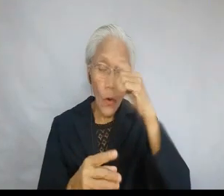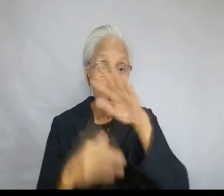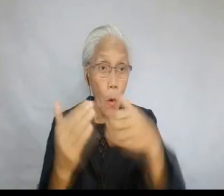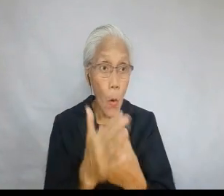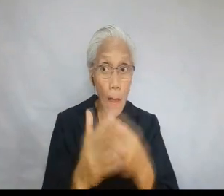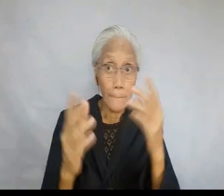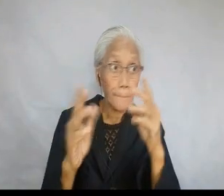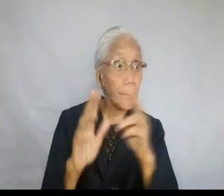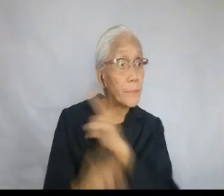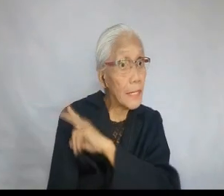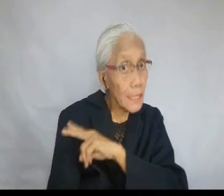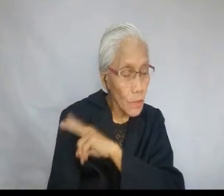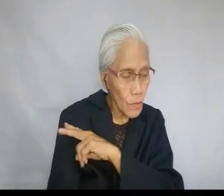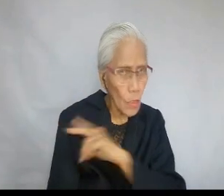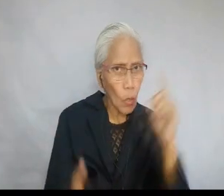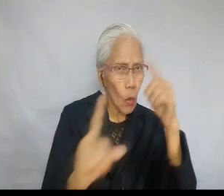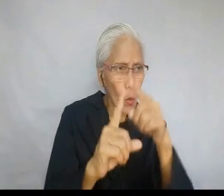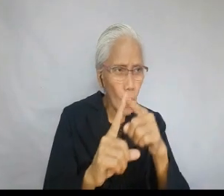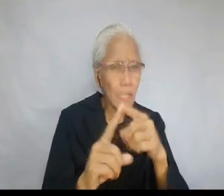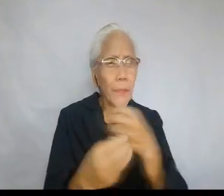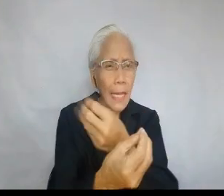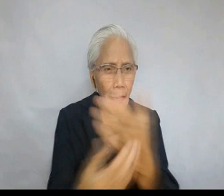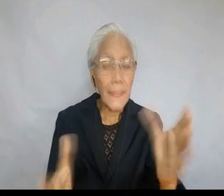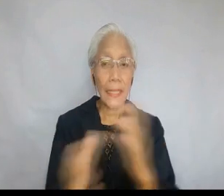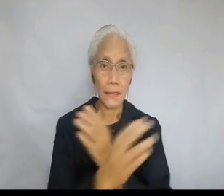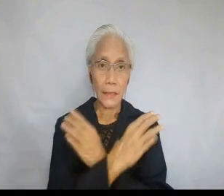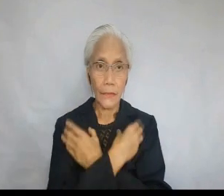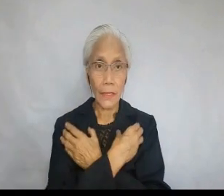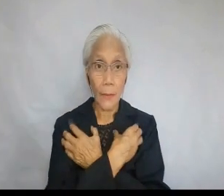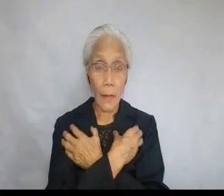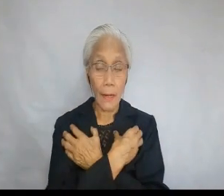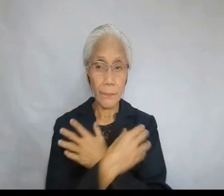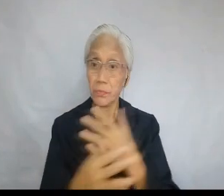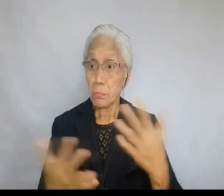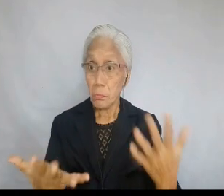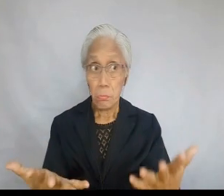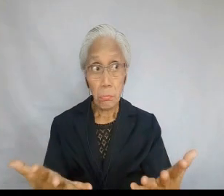to all the virtues, especially towards being charitable.